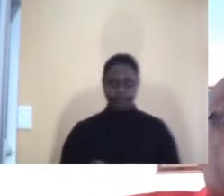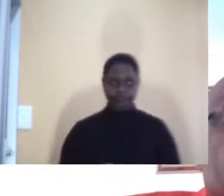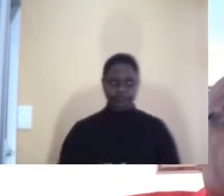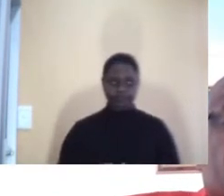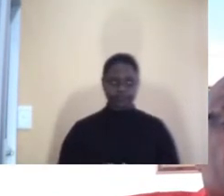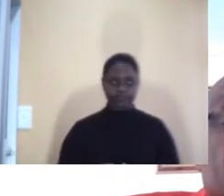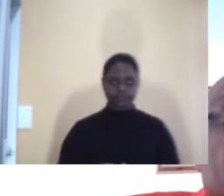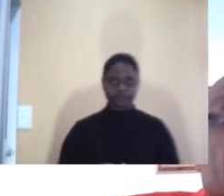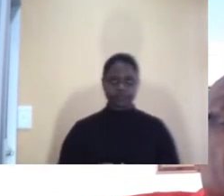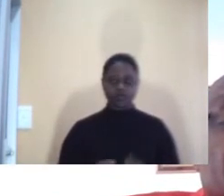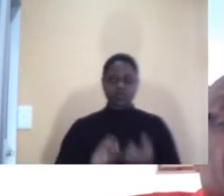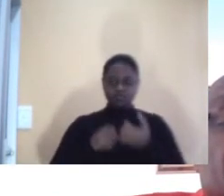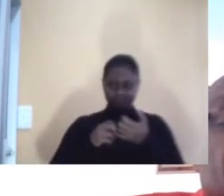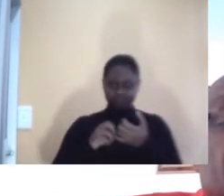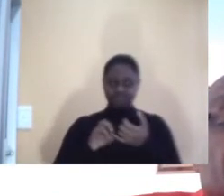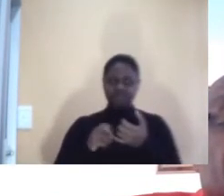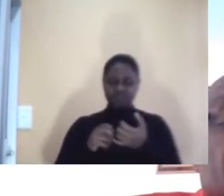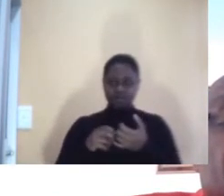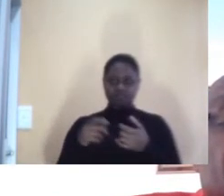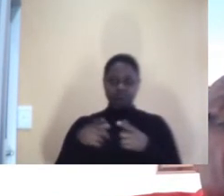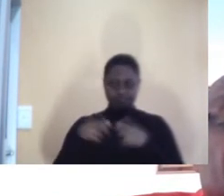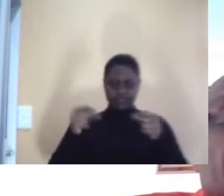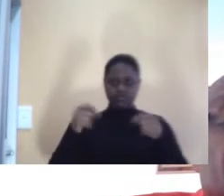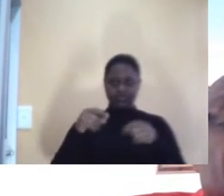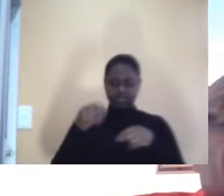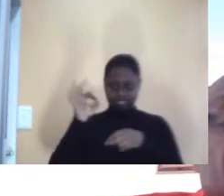You managed your time well.